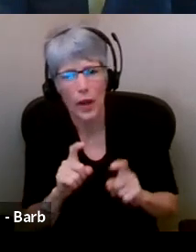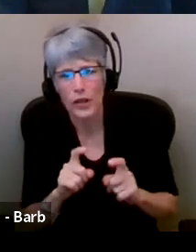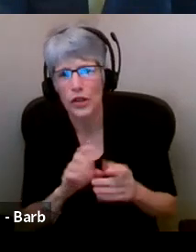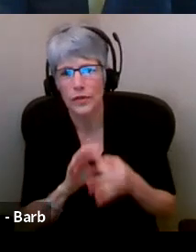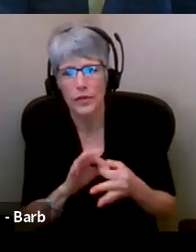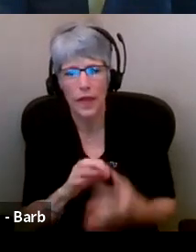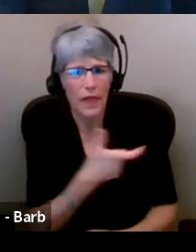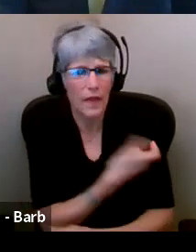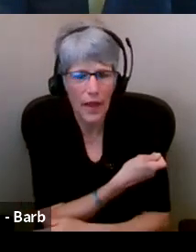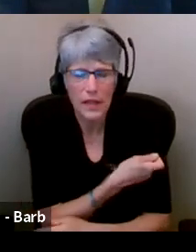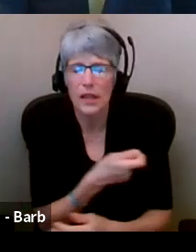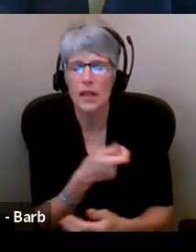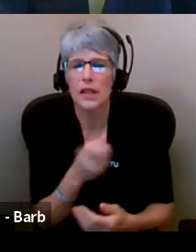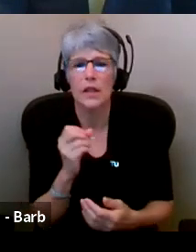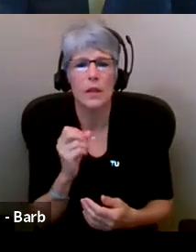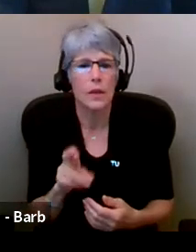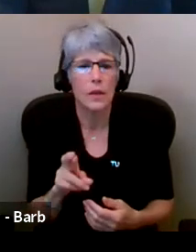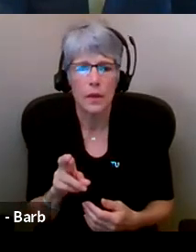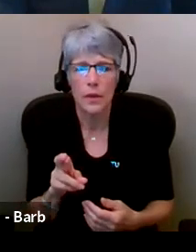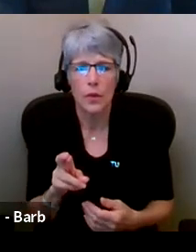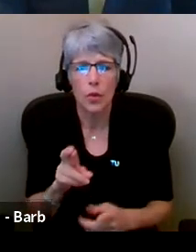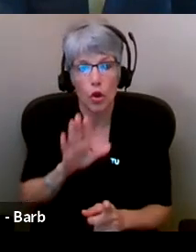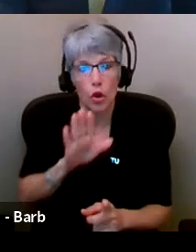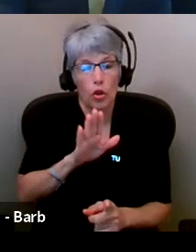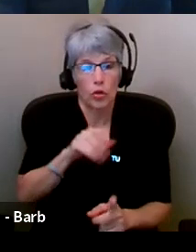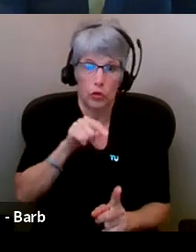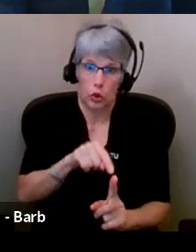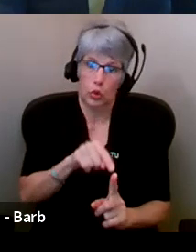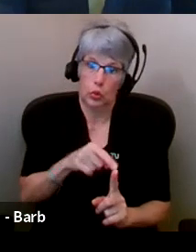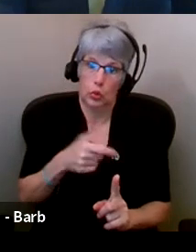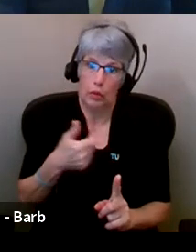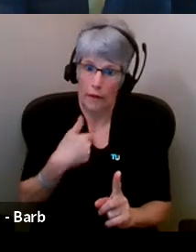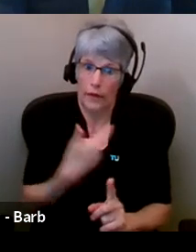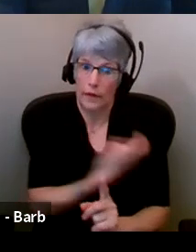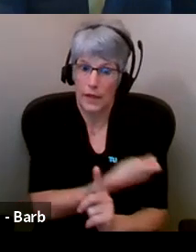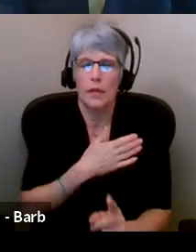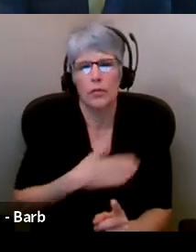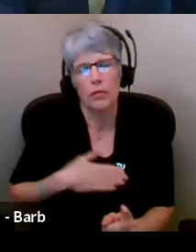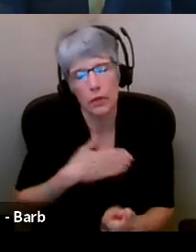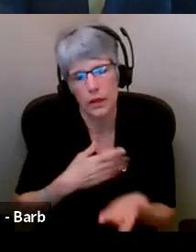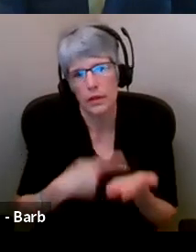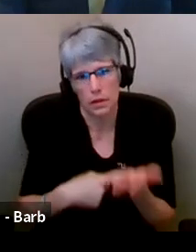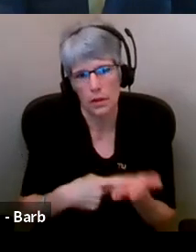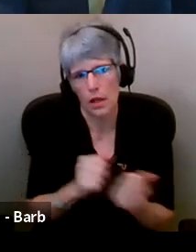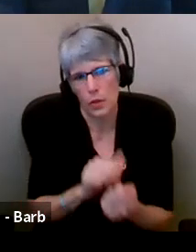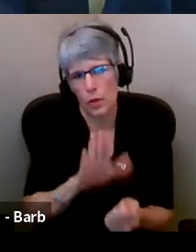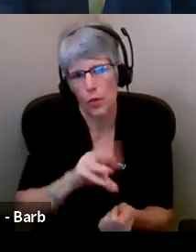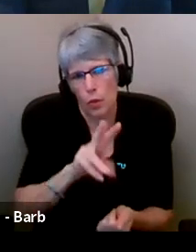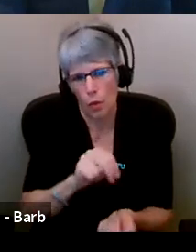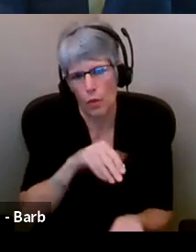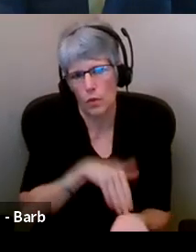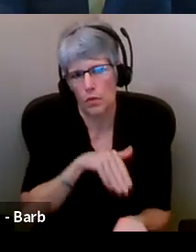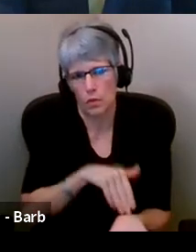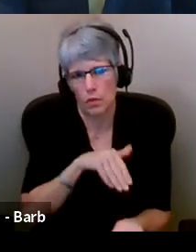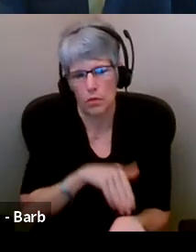the vaccine or your use of the vaccine, please confer with your own physician to